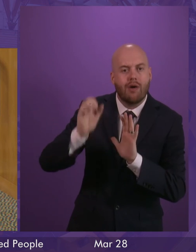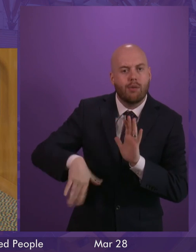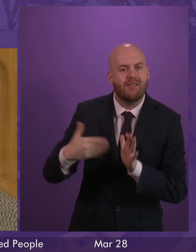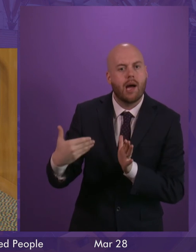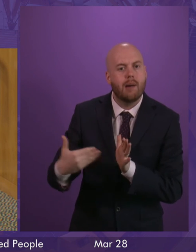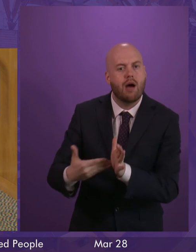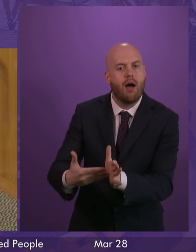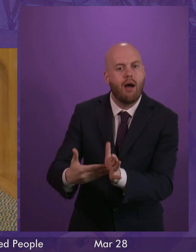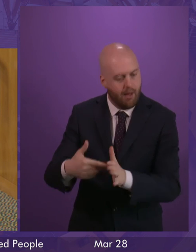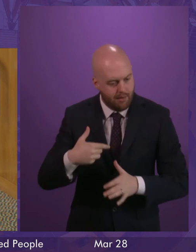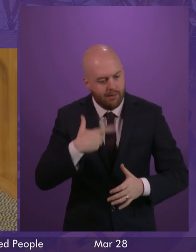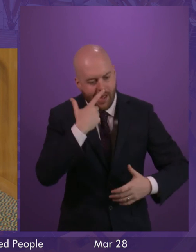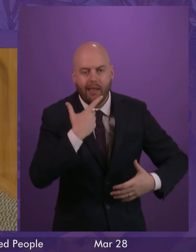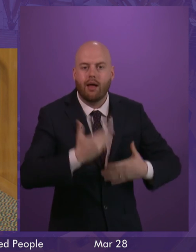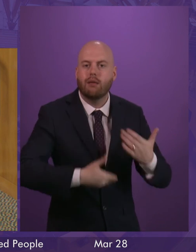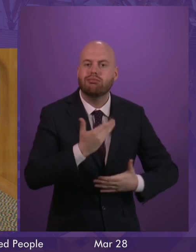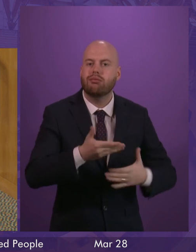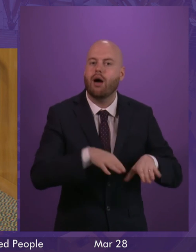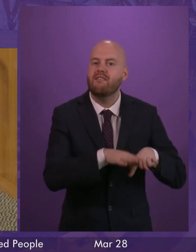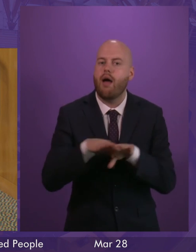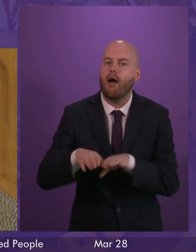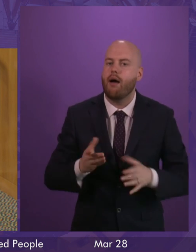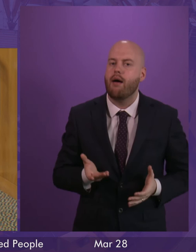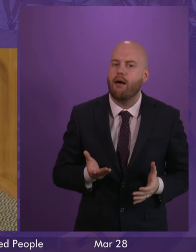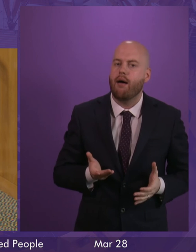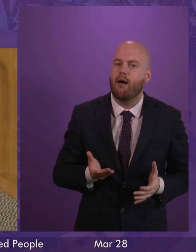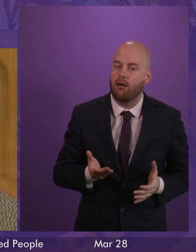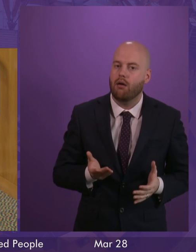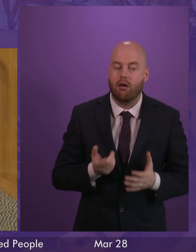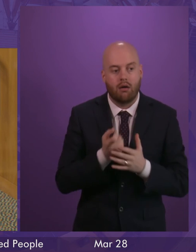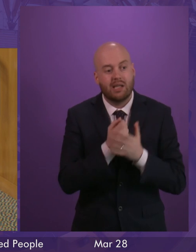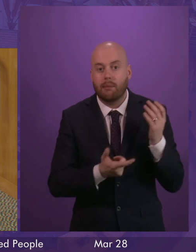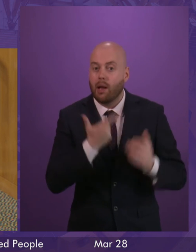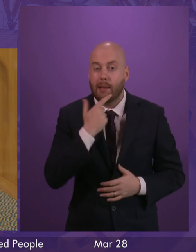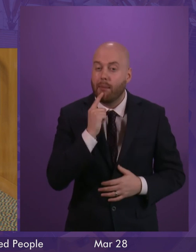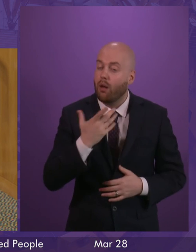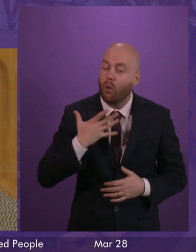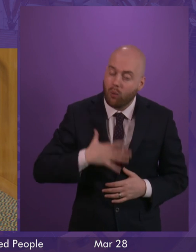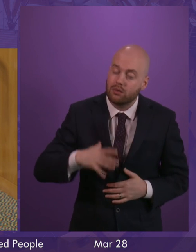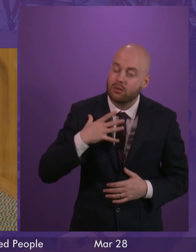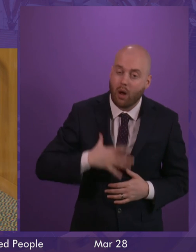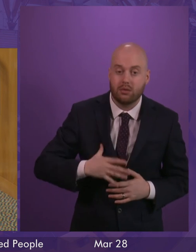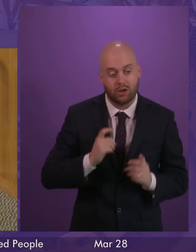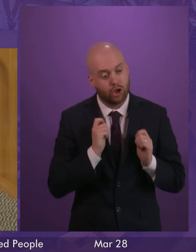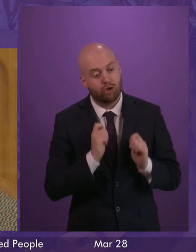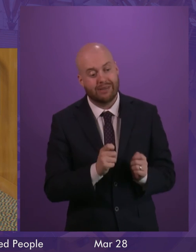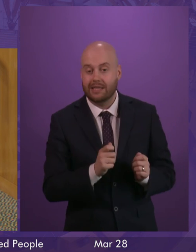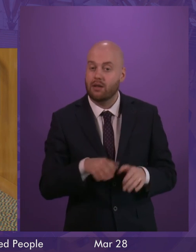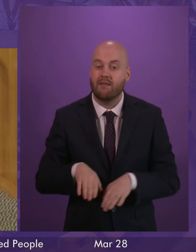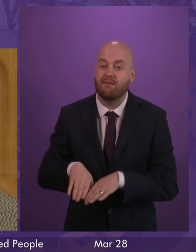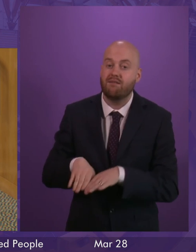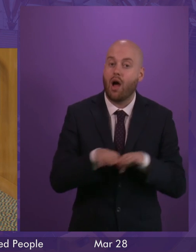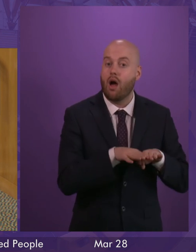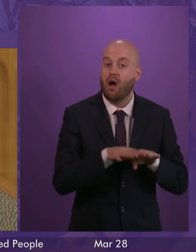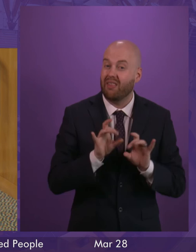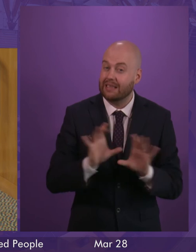people to participate on an equal footing. Disabled people just want to be treated like everyone else. in conclusion,